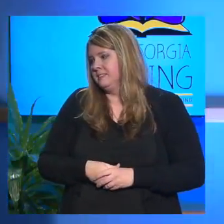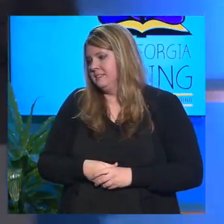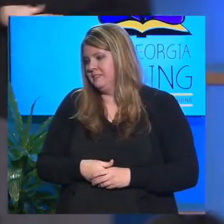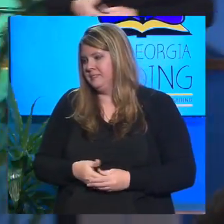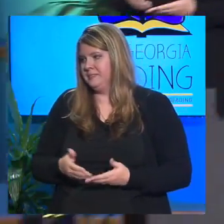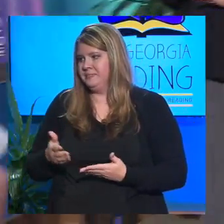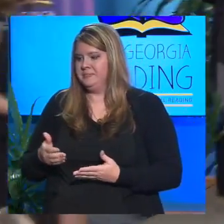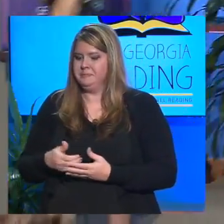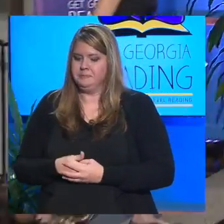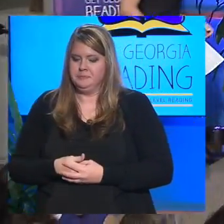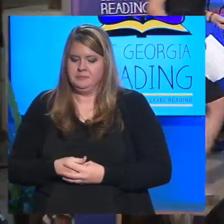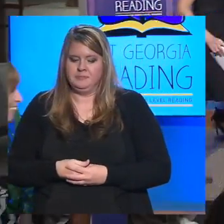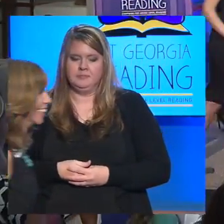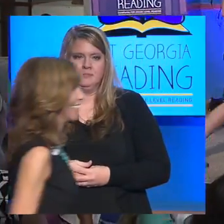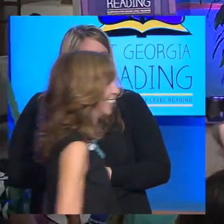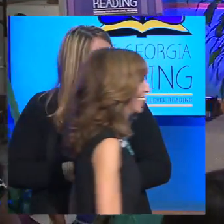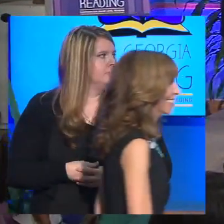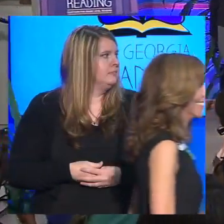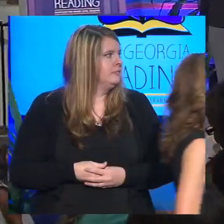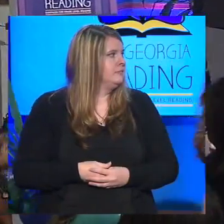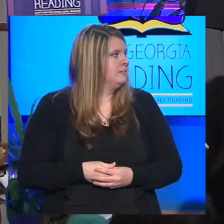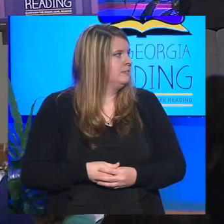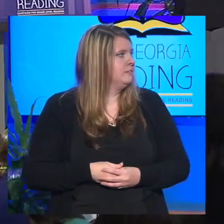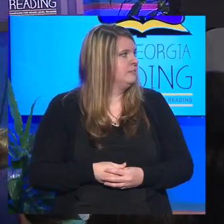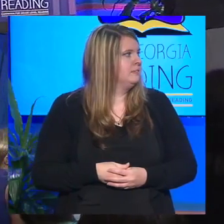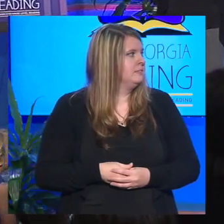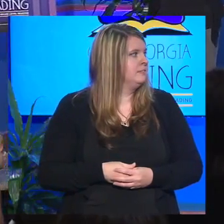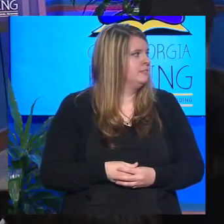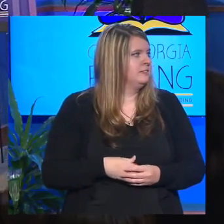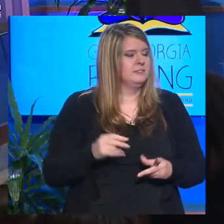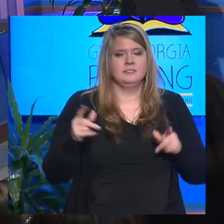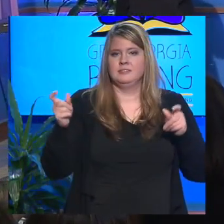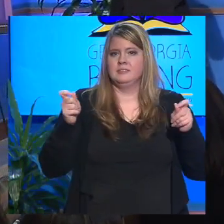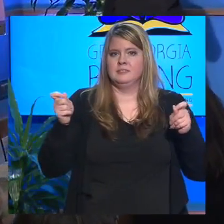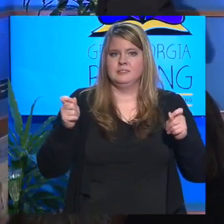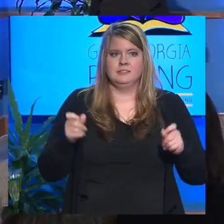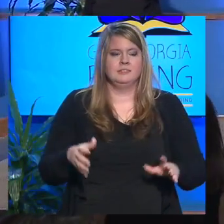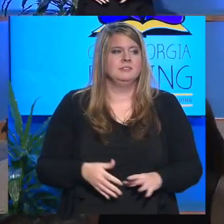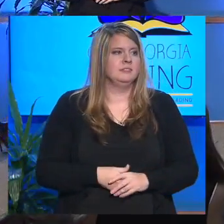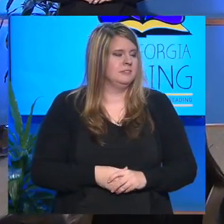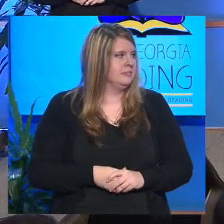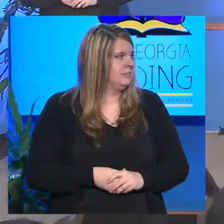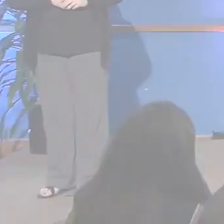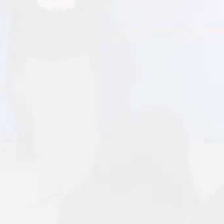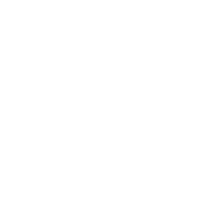Campaign manager for...